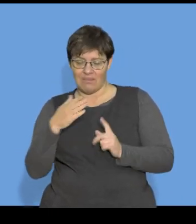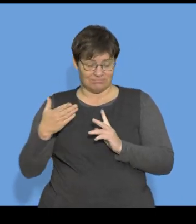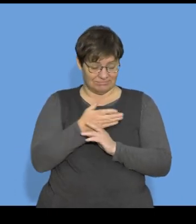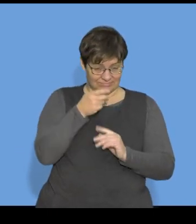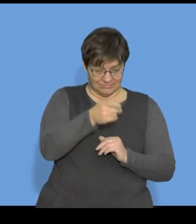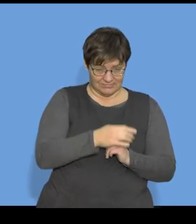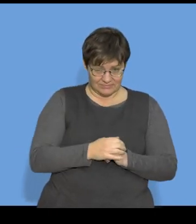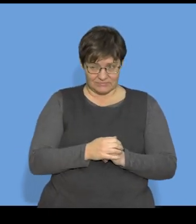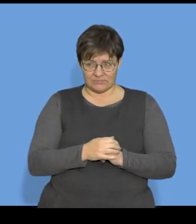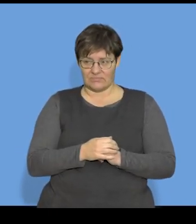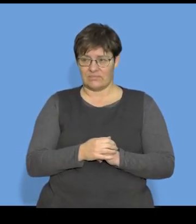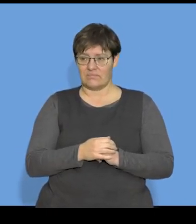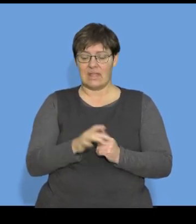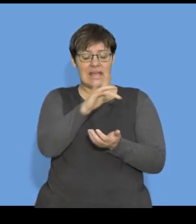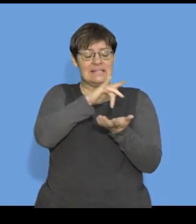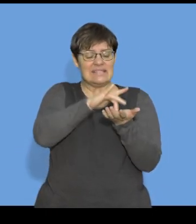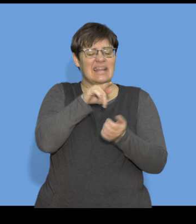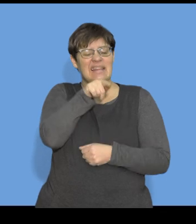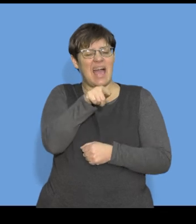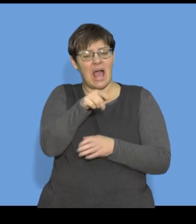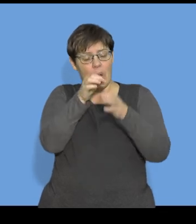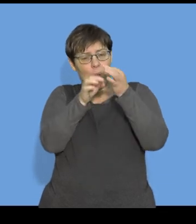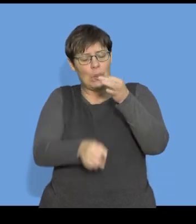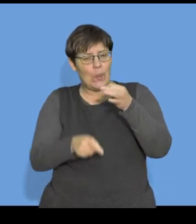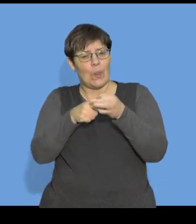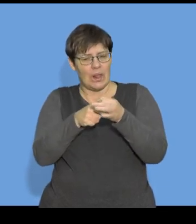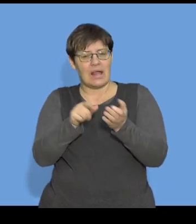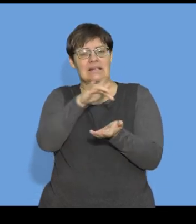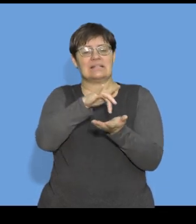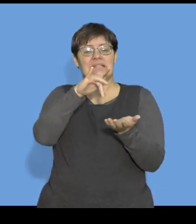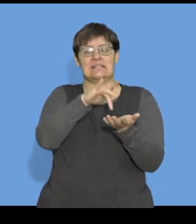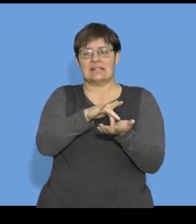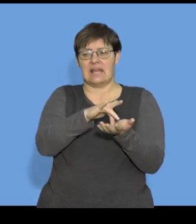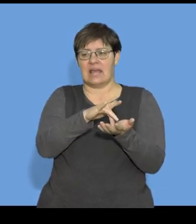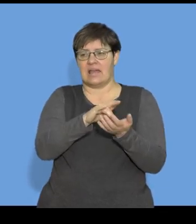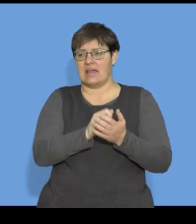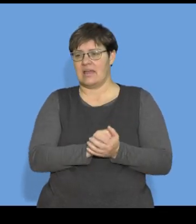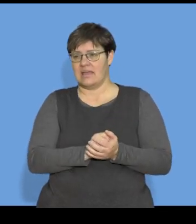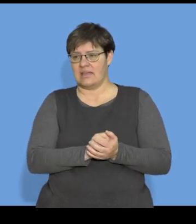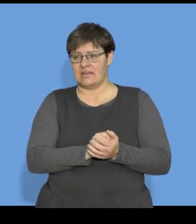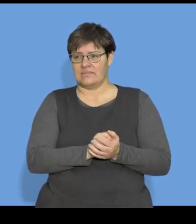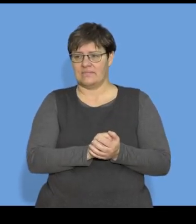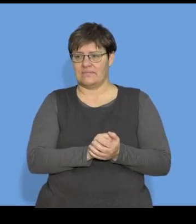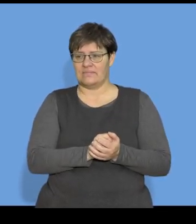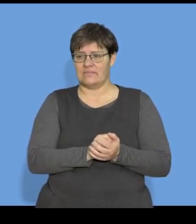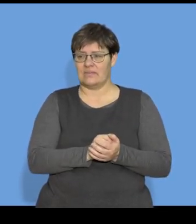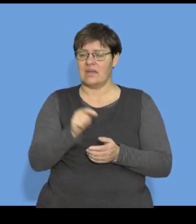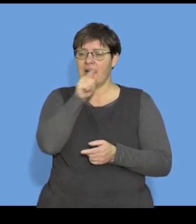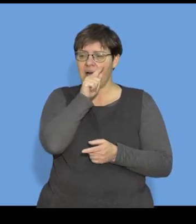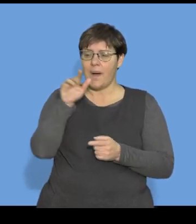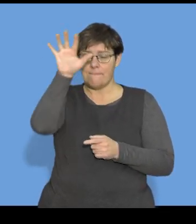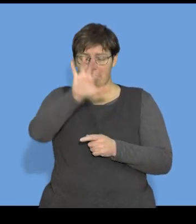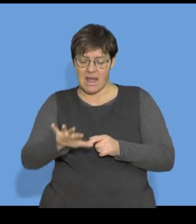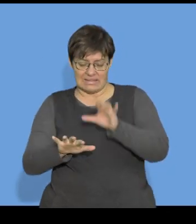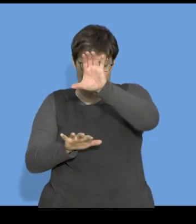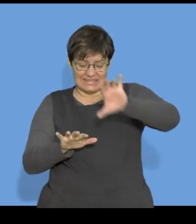that. The center here, we're looking at the central canal. And this part that looks